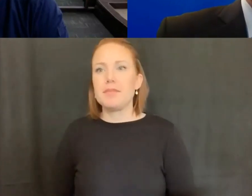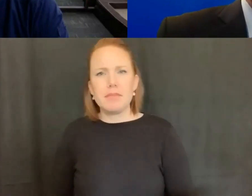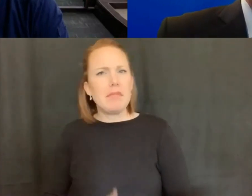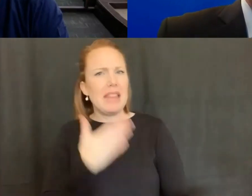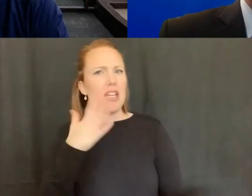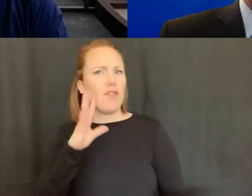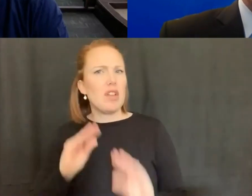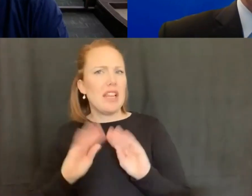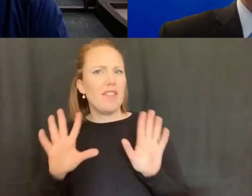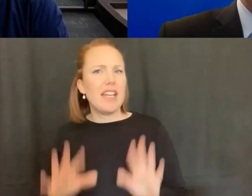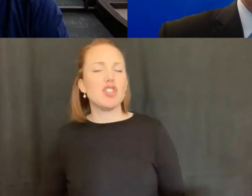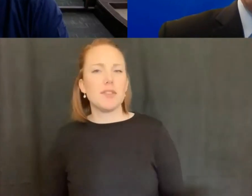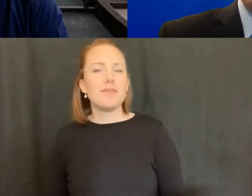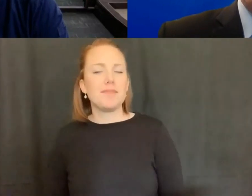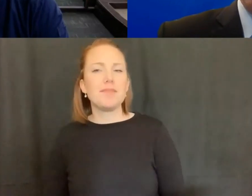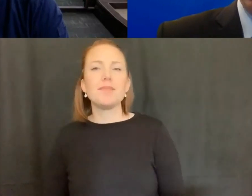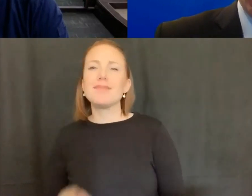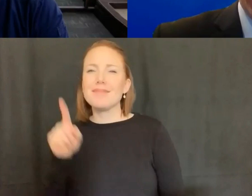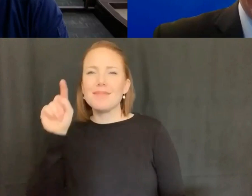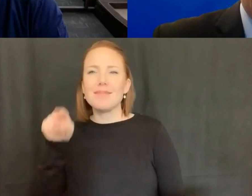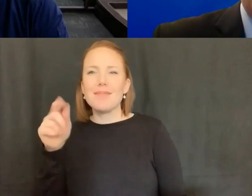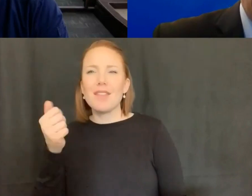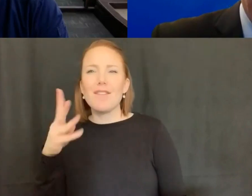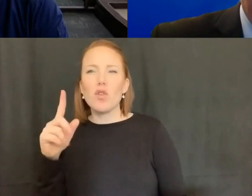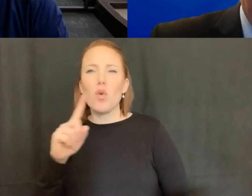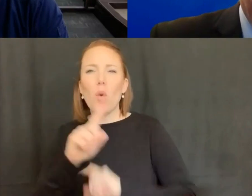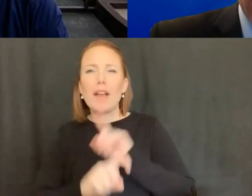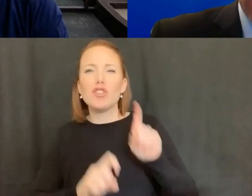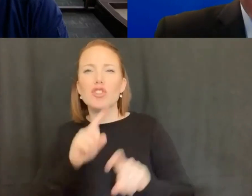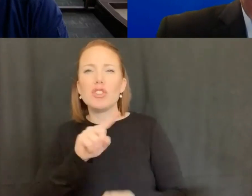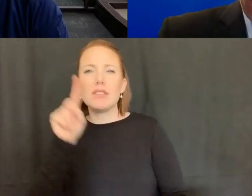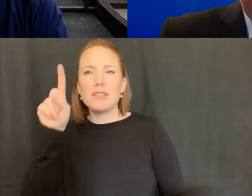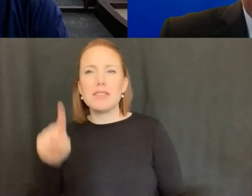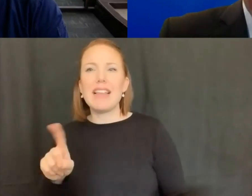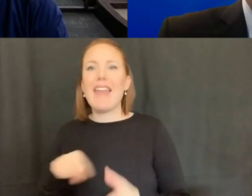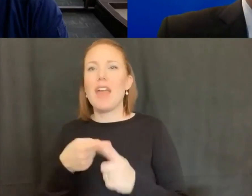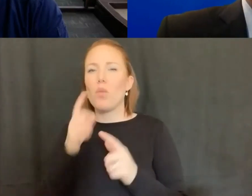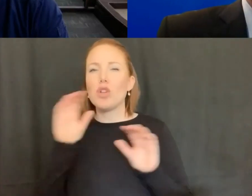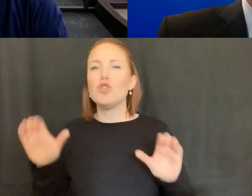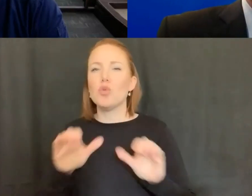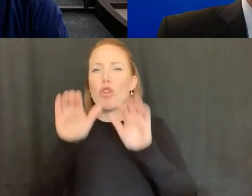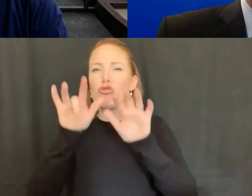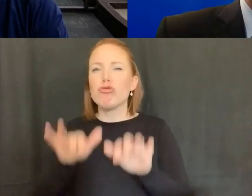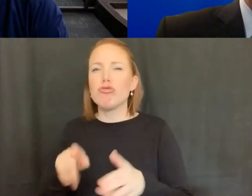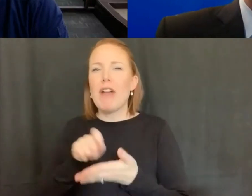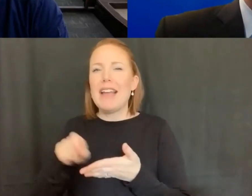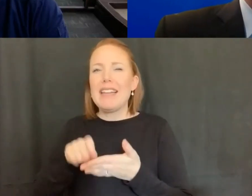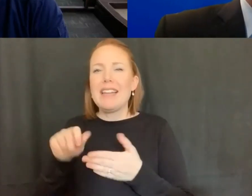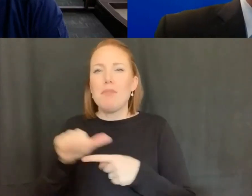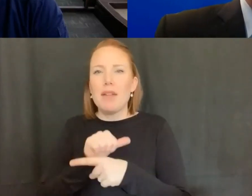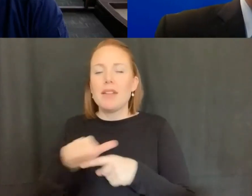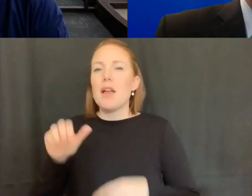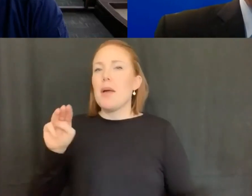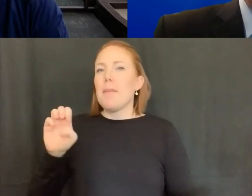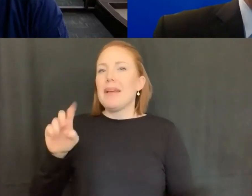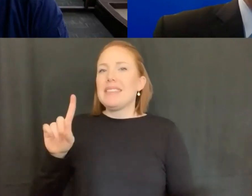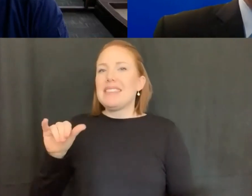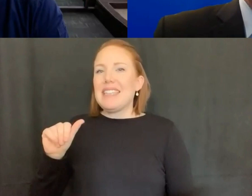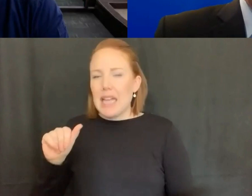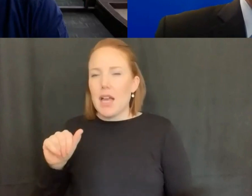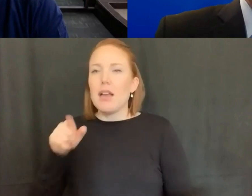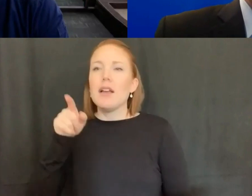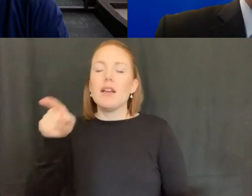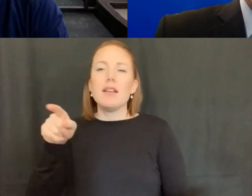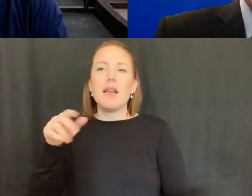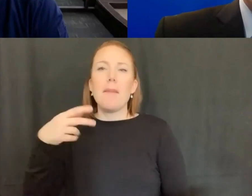that. Couple interesting questions here. Then we're going to do a quick little writing exercise together. Question from Medina Shamansarova at